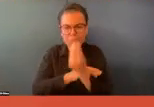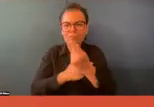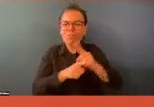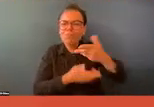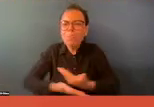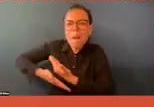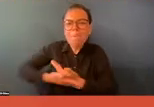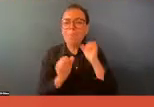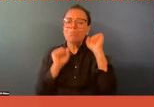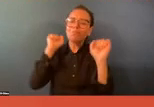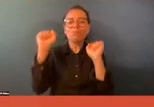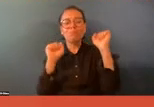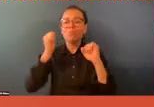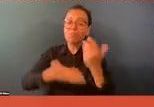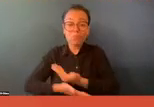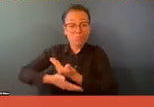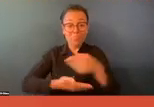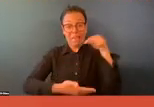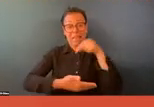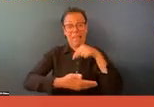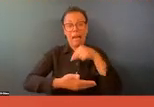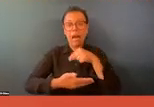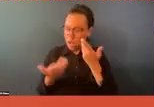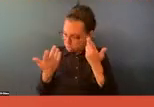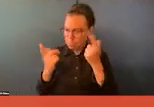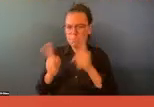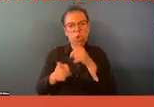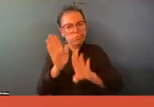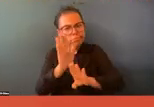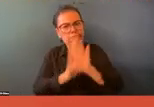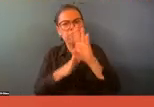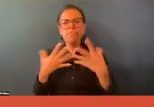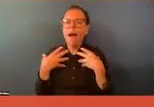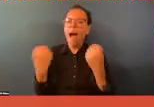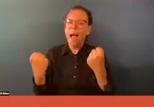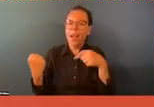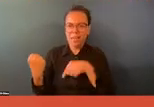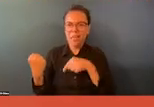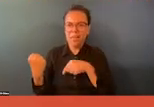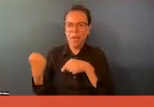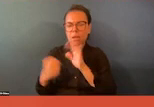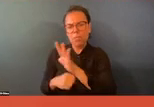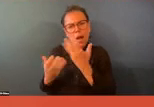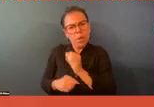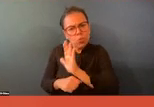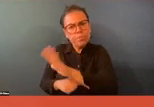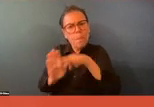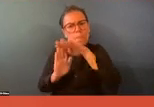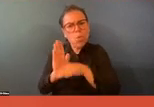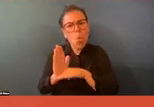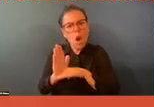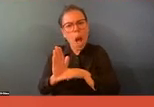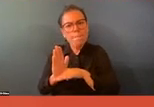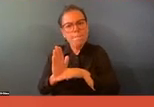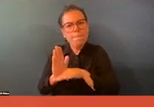nutrition through robust social and behavioral change communication, It aims to create new social